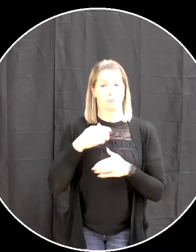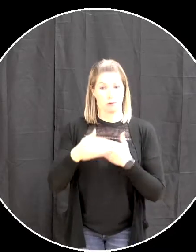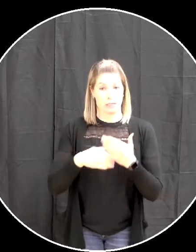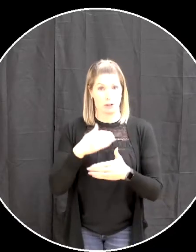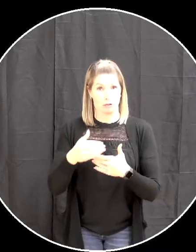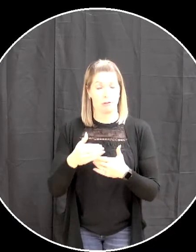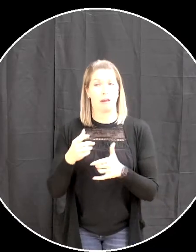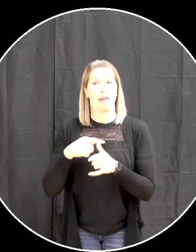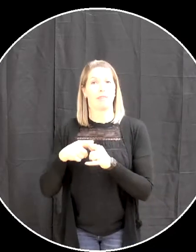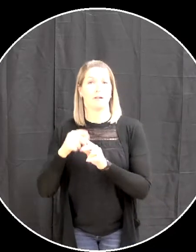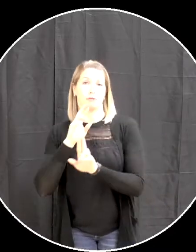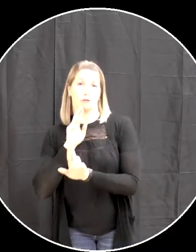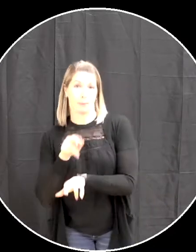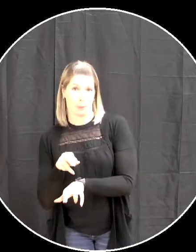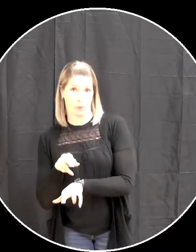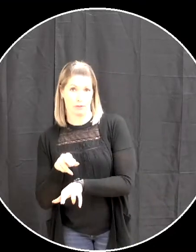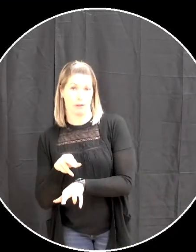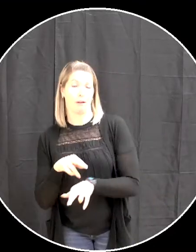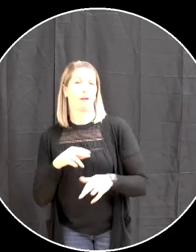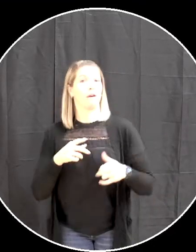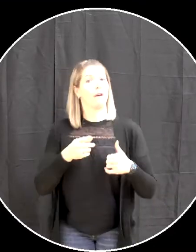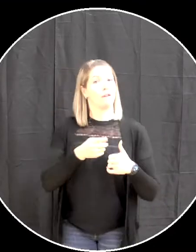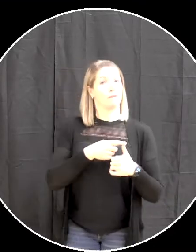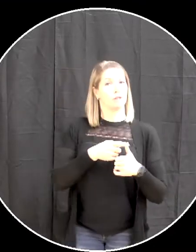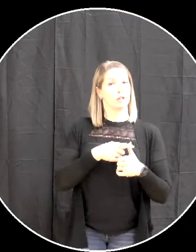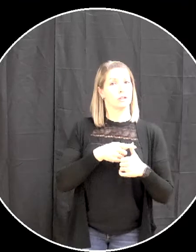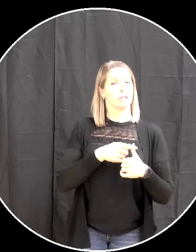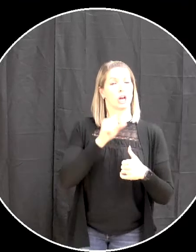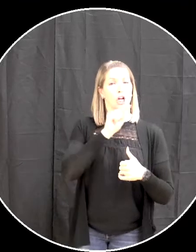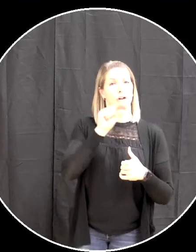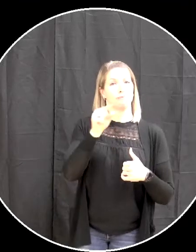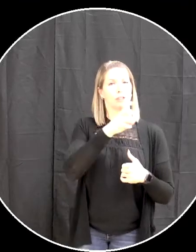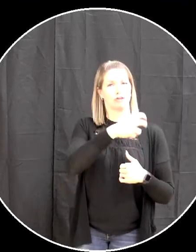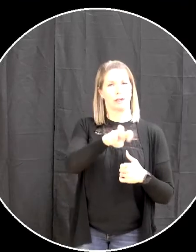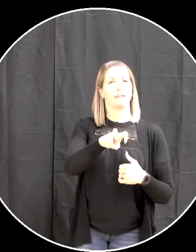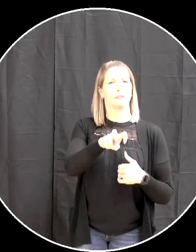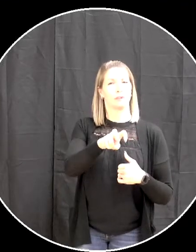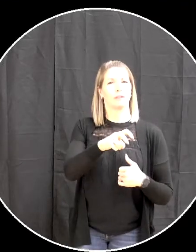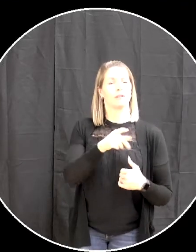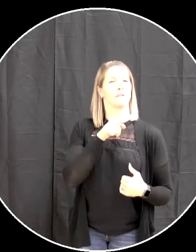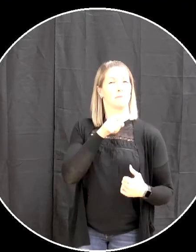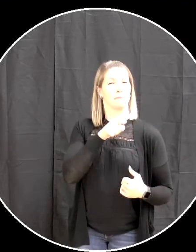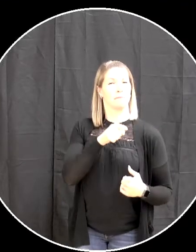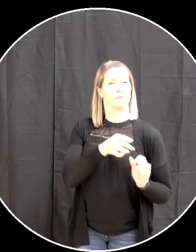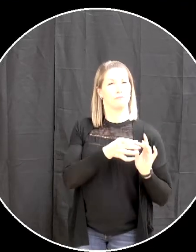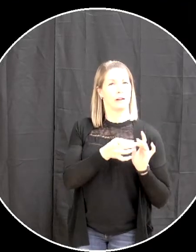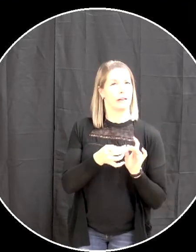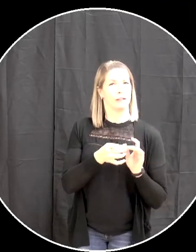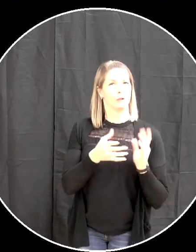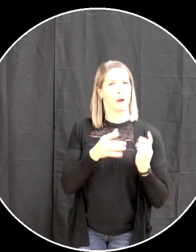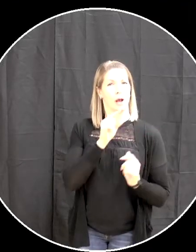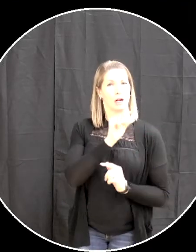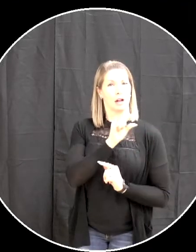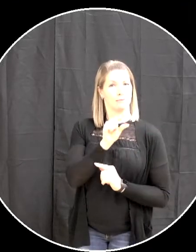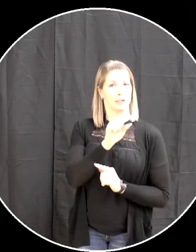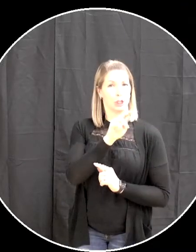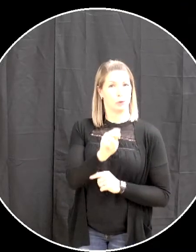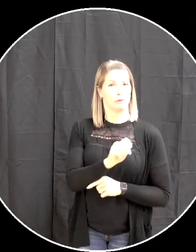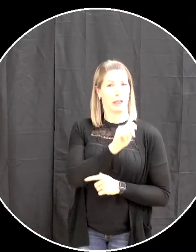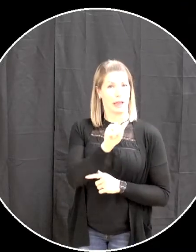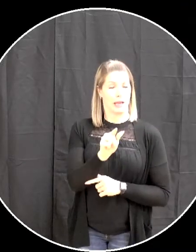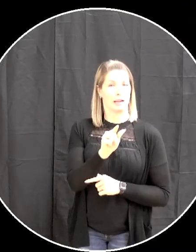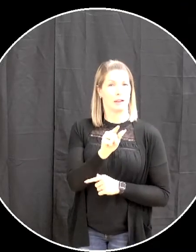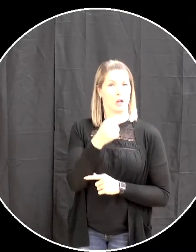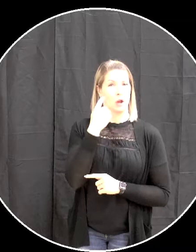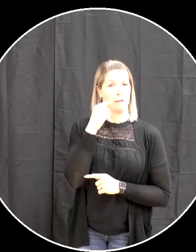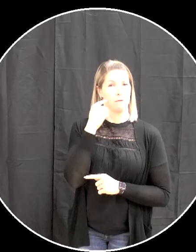audit. So the first item is government transfers, and these primarily relate to the transfers from the government of Newfoundland and Labrador for the